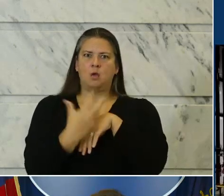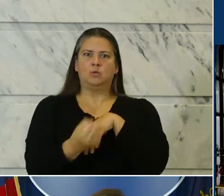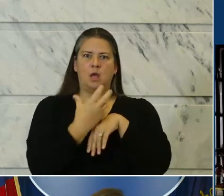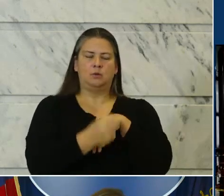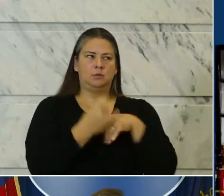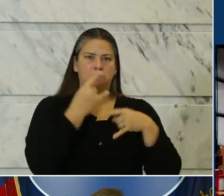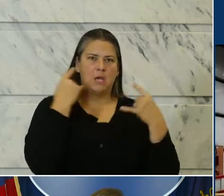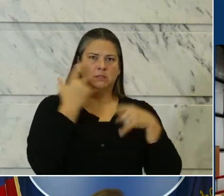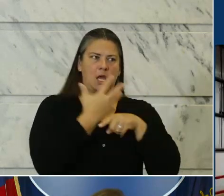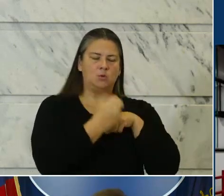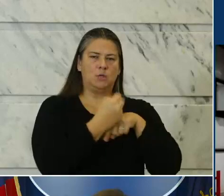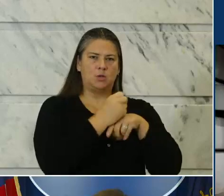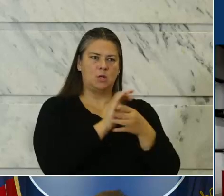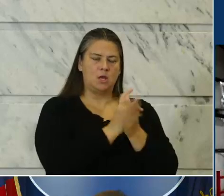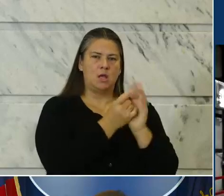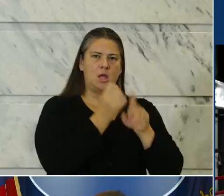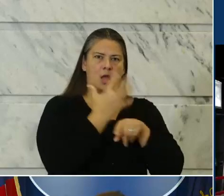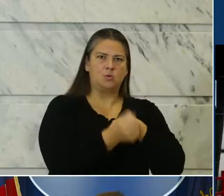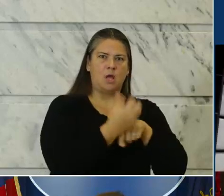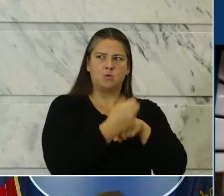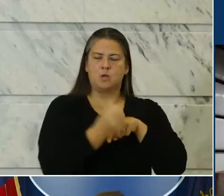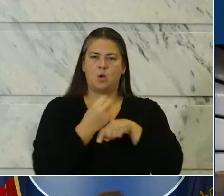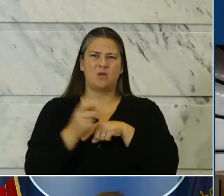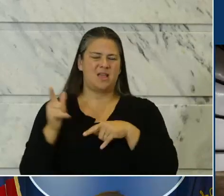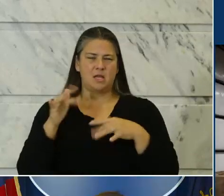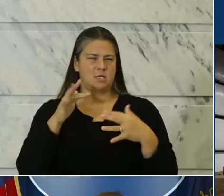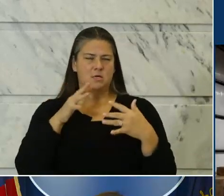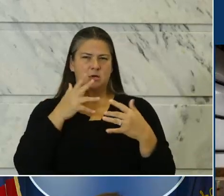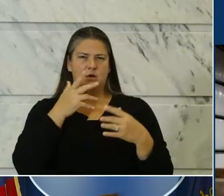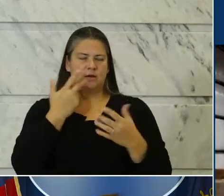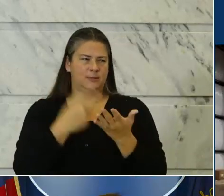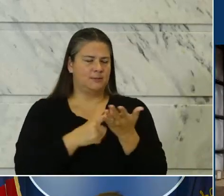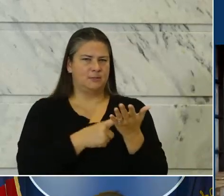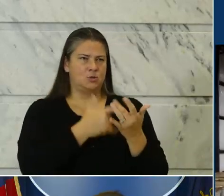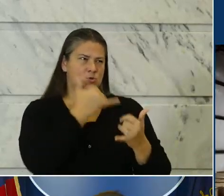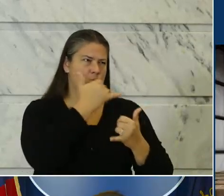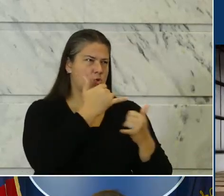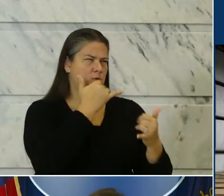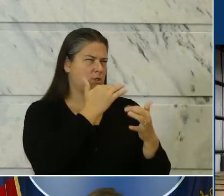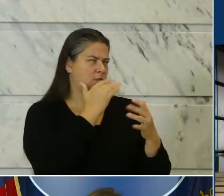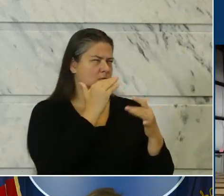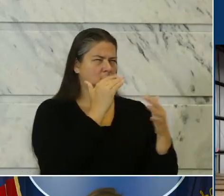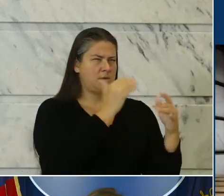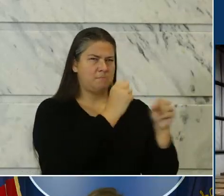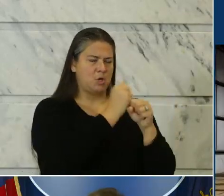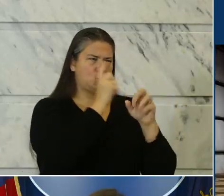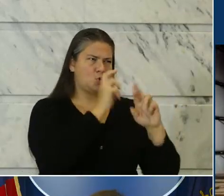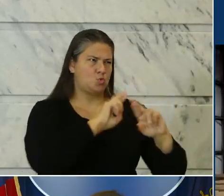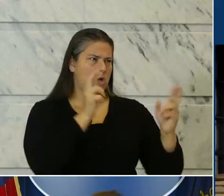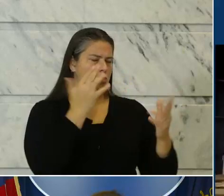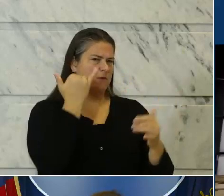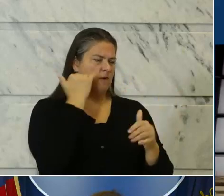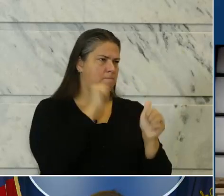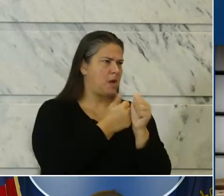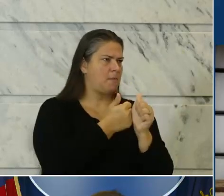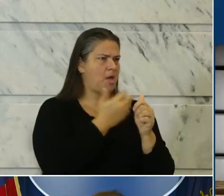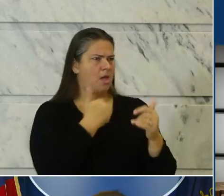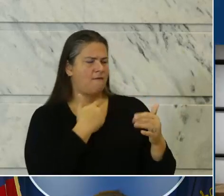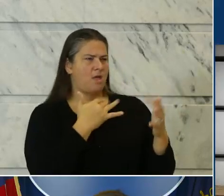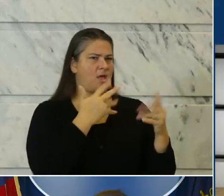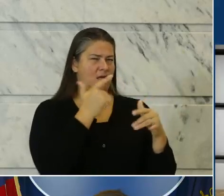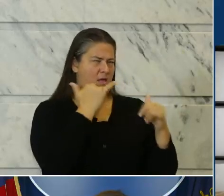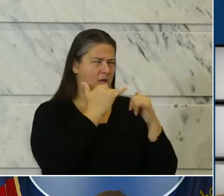you he was not sure that this day would come. This is one of the successes for Kentucky in our battle against